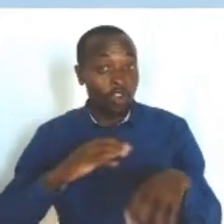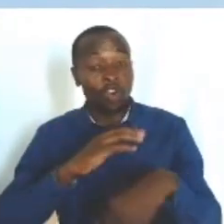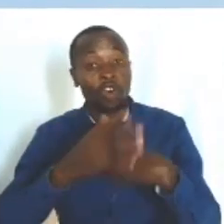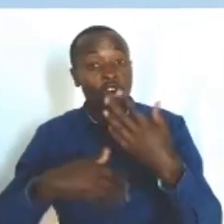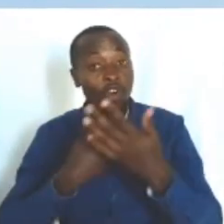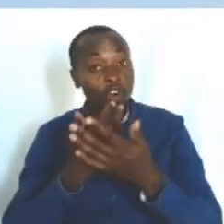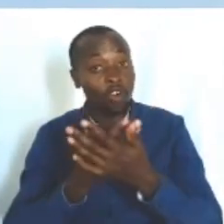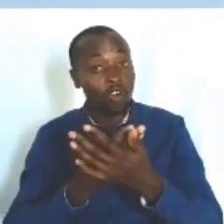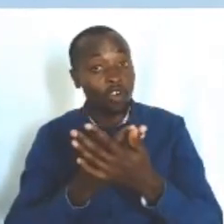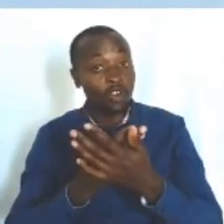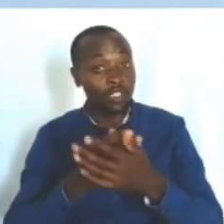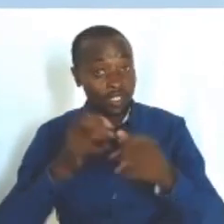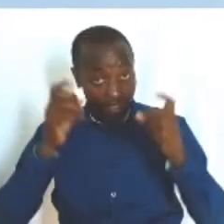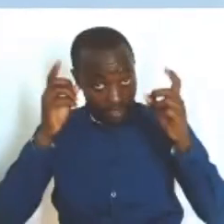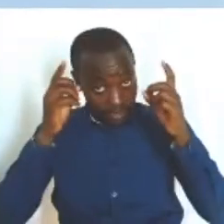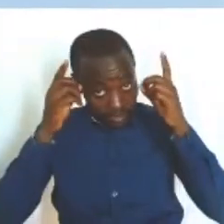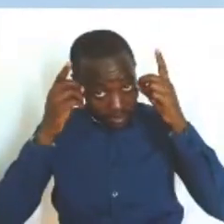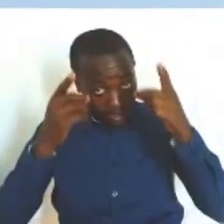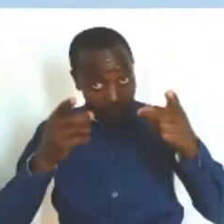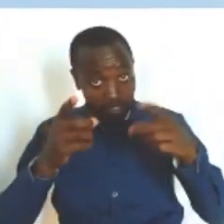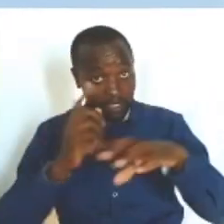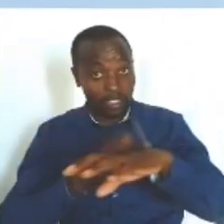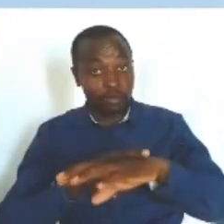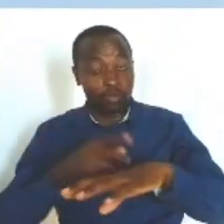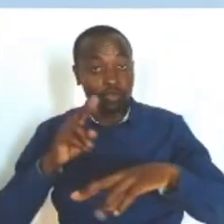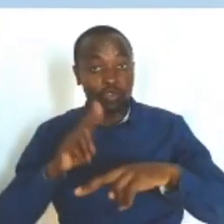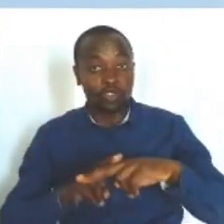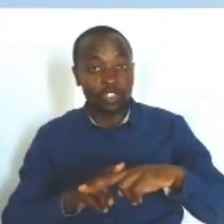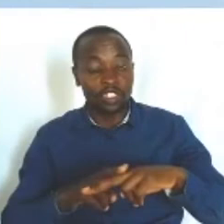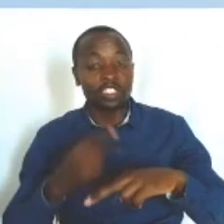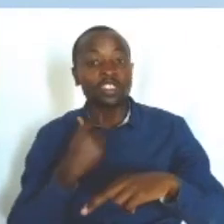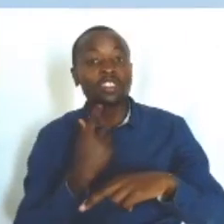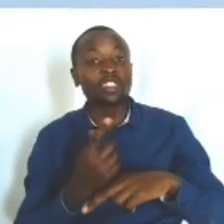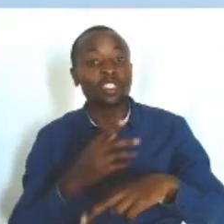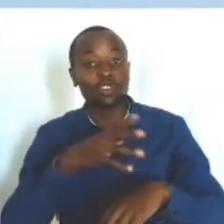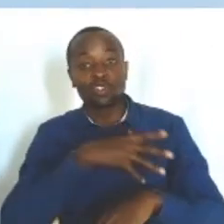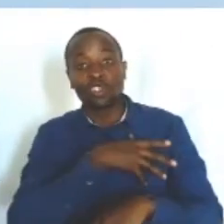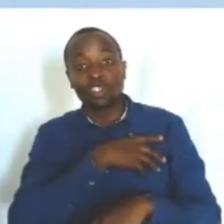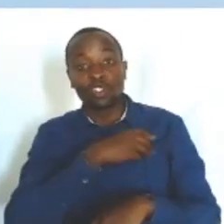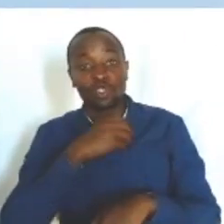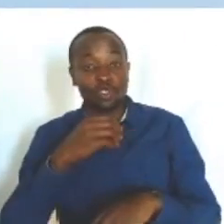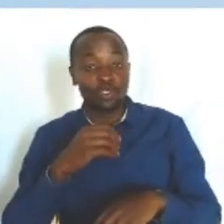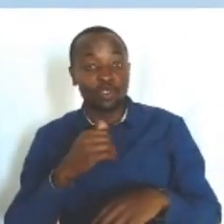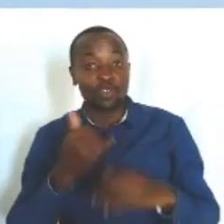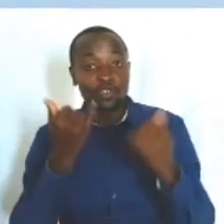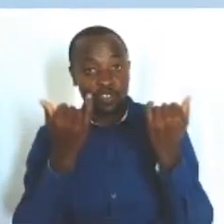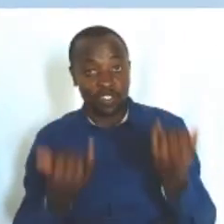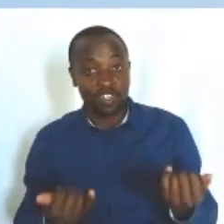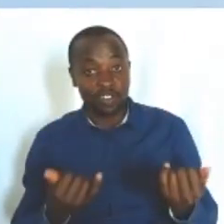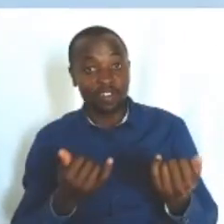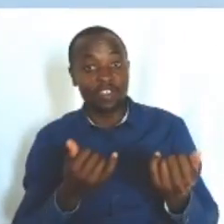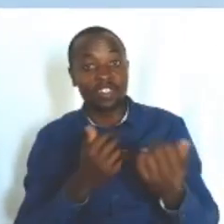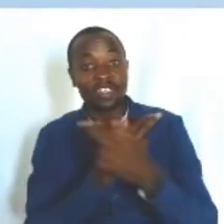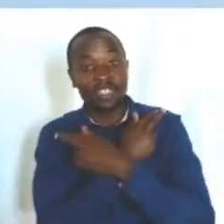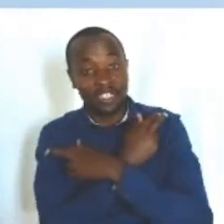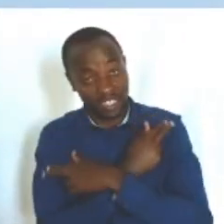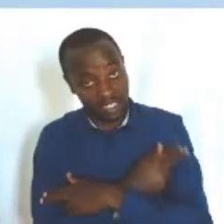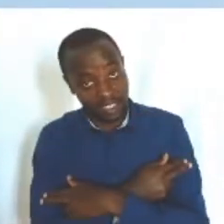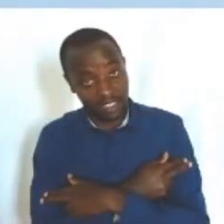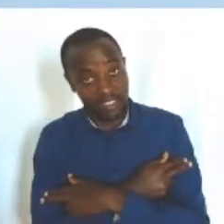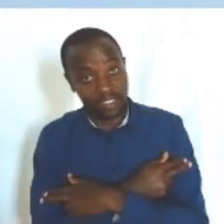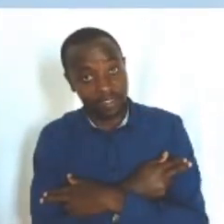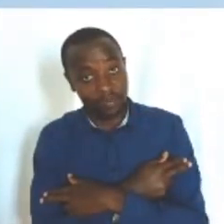he decided it's time to sit. And he told the soul, now we can relax and eat. But